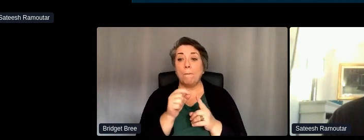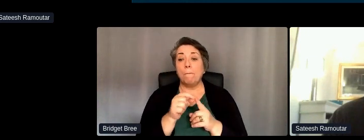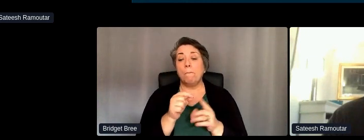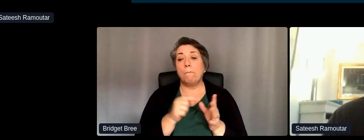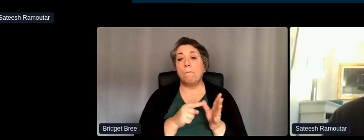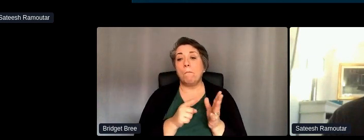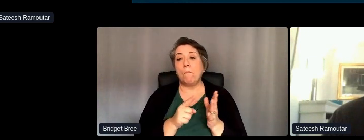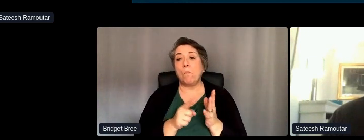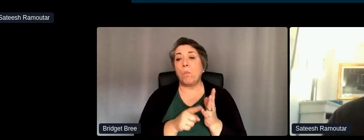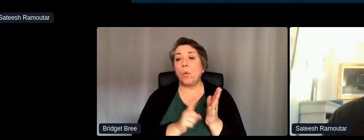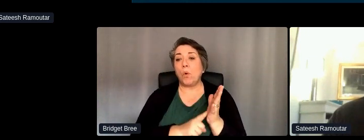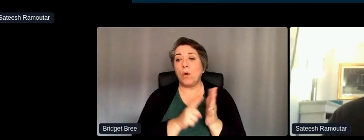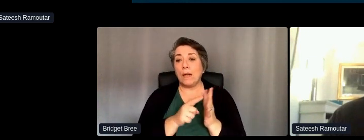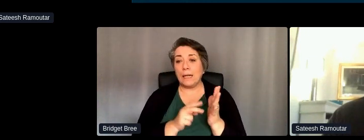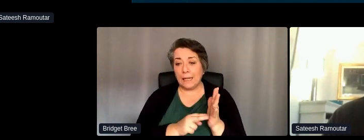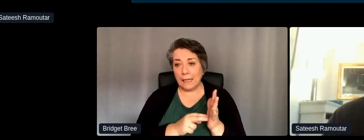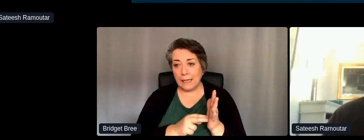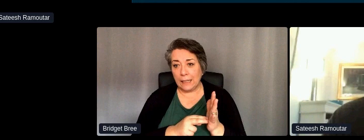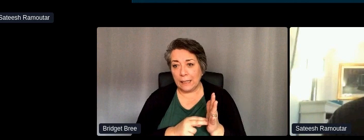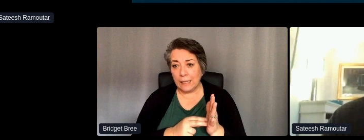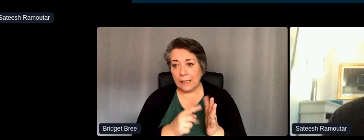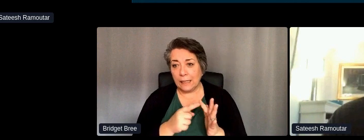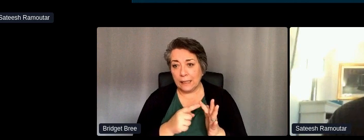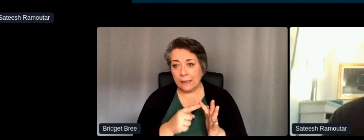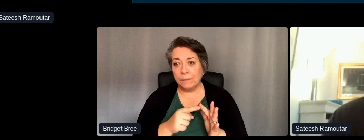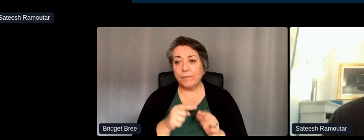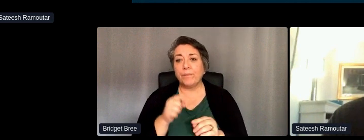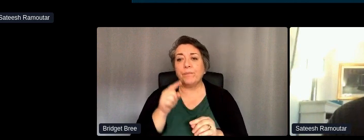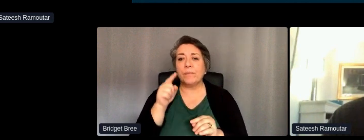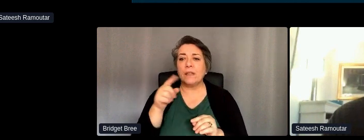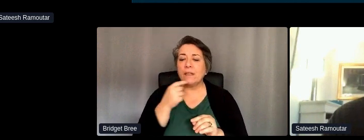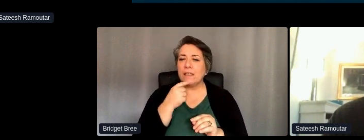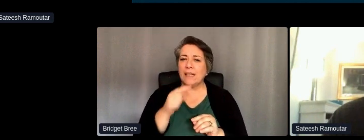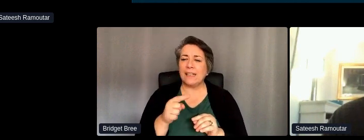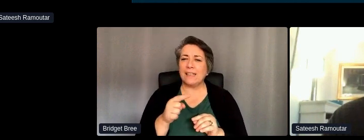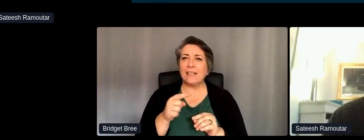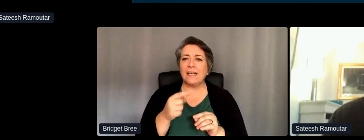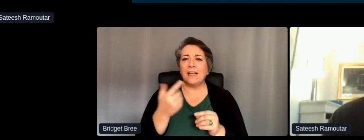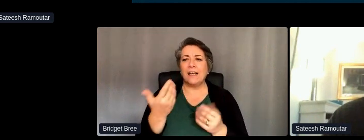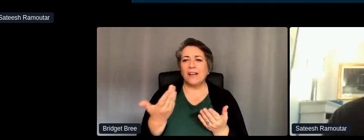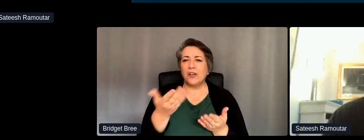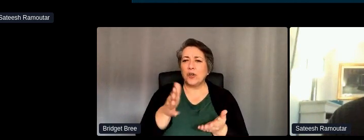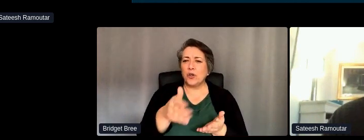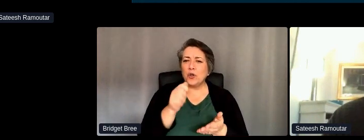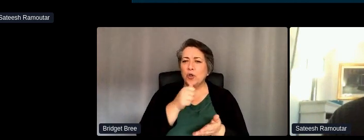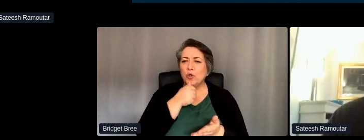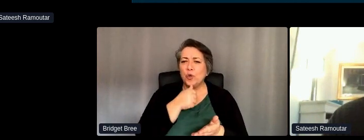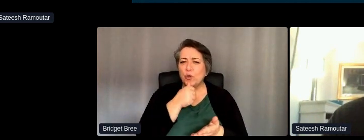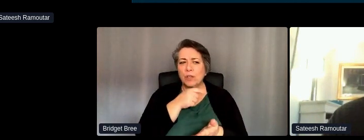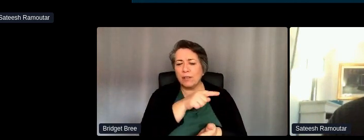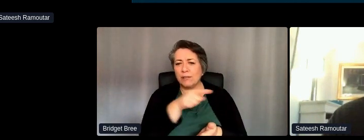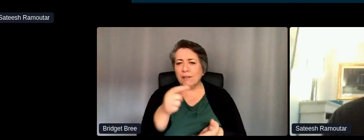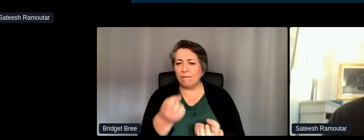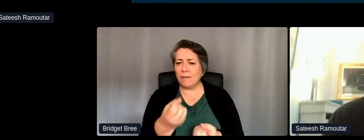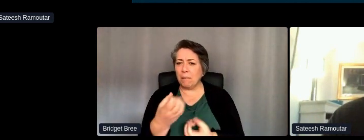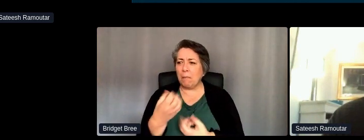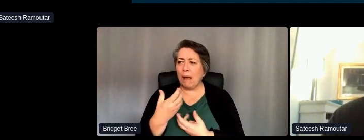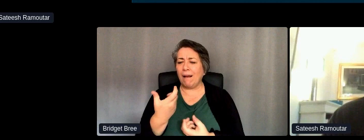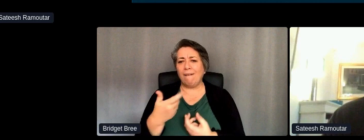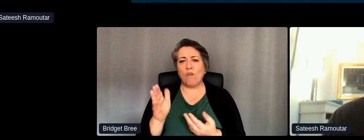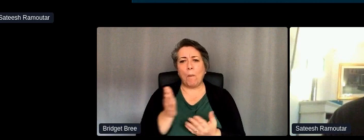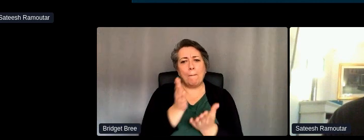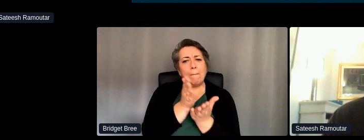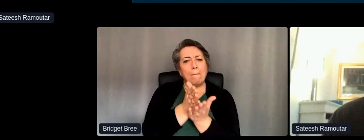about the demographics of the users, and do they tend to be from more middle class and affluent backgrounds? So it's